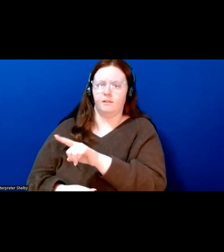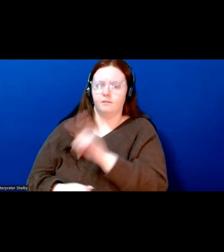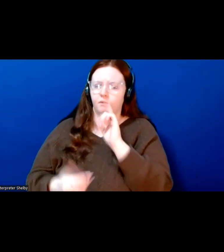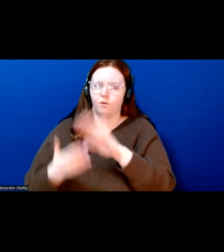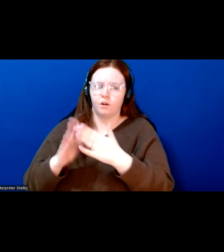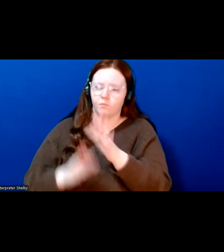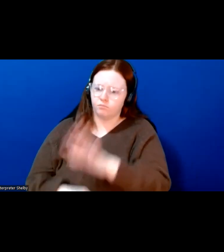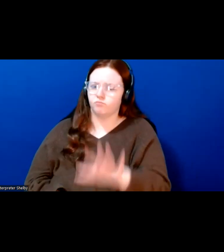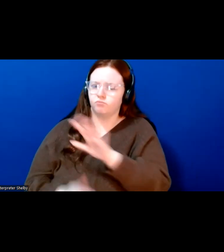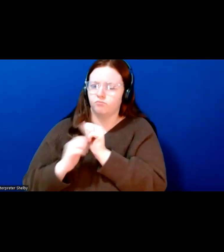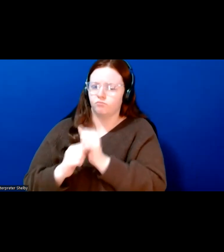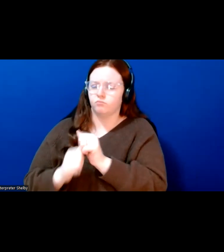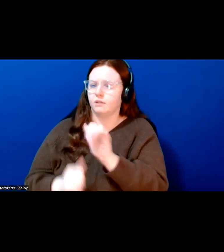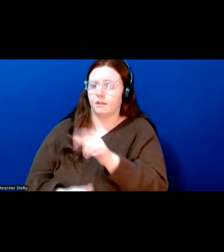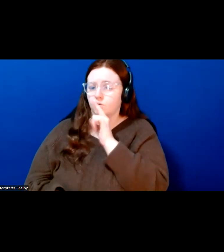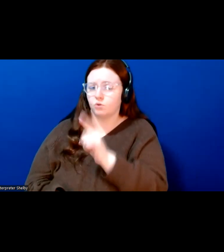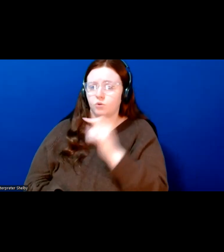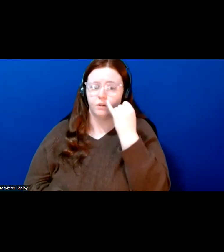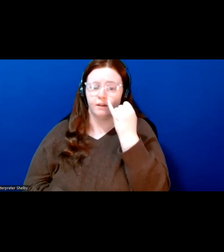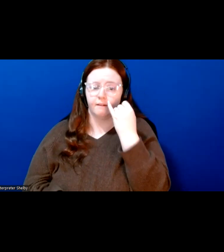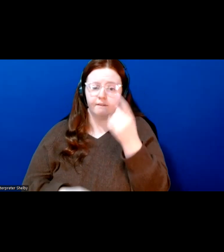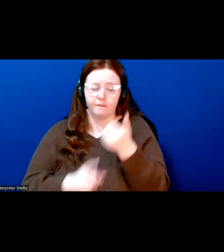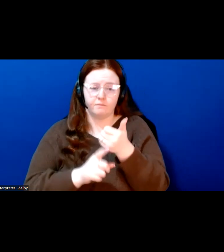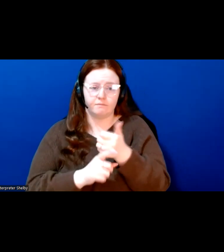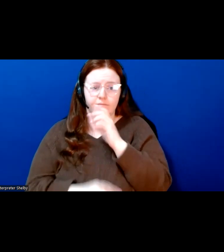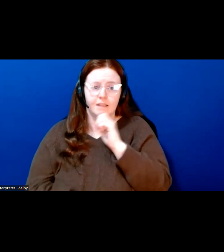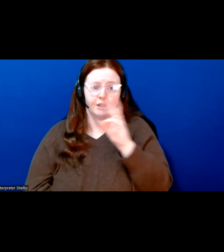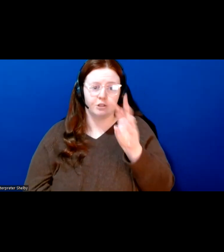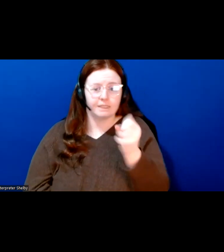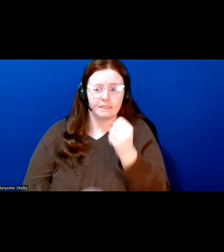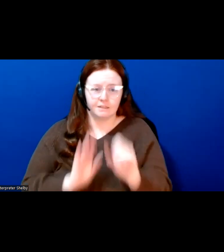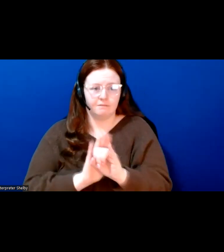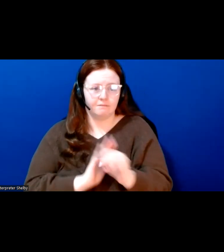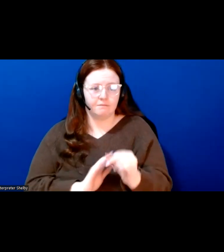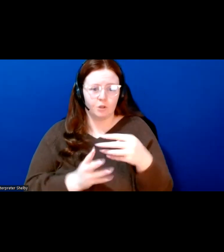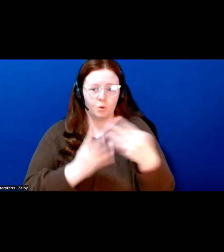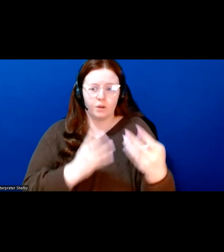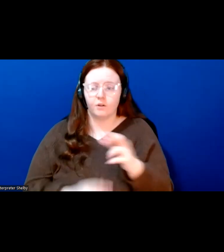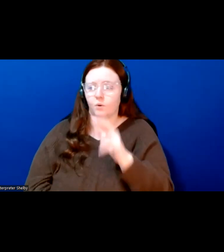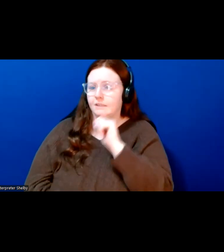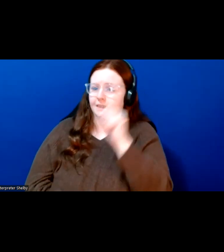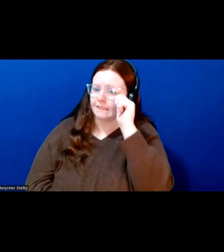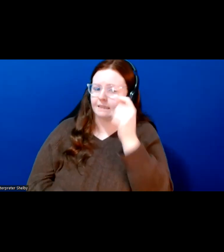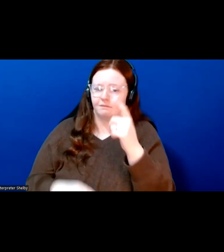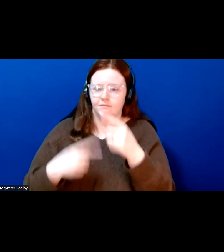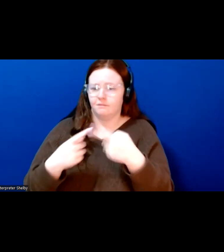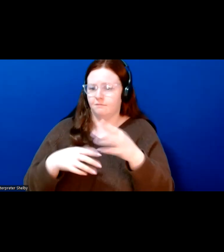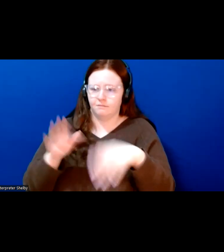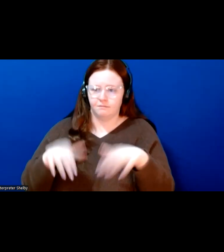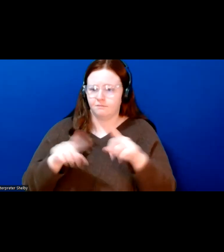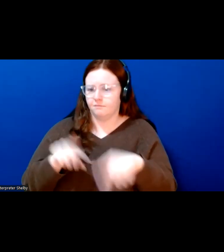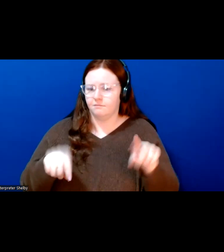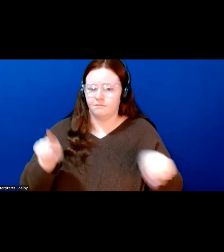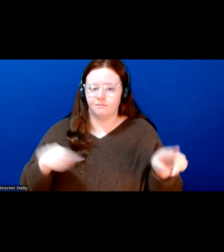And that's true whether you're coming out in your 60s or in your teens. You know, in university is a place that I was